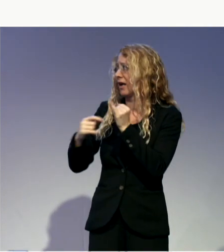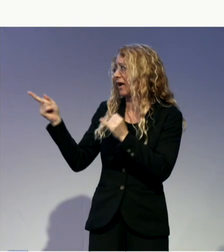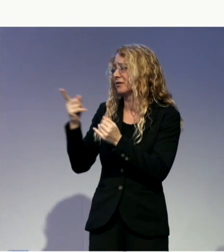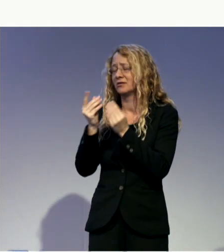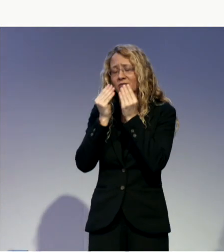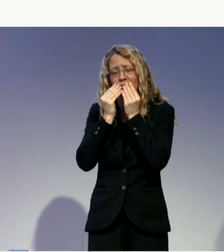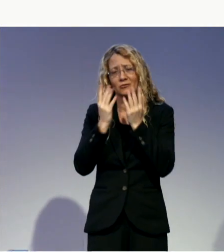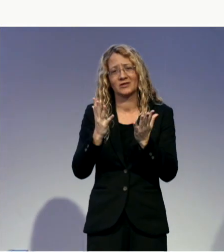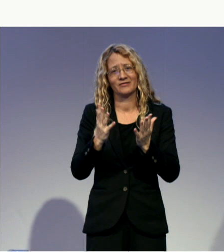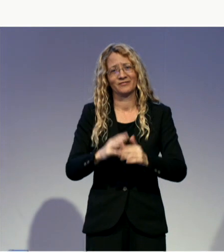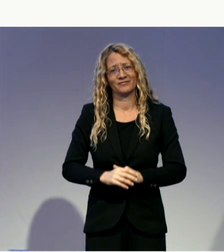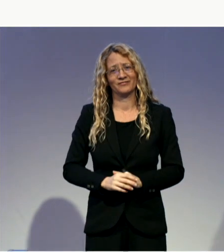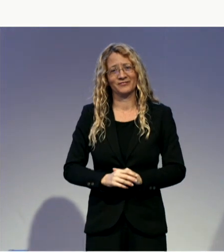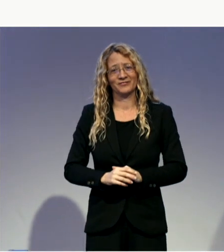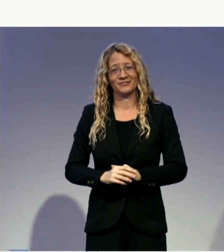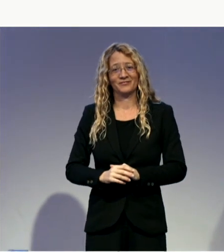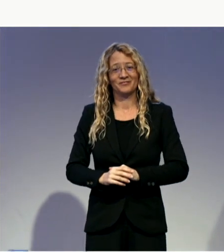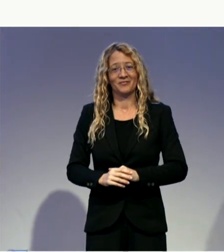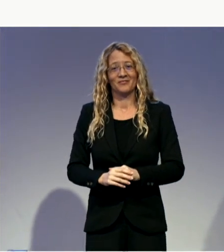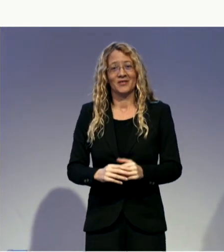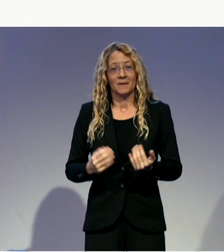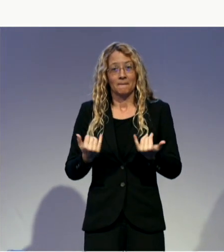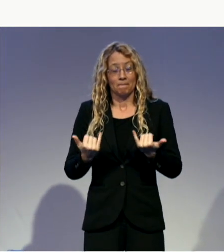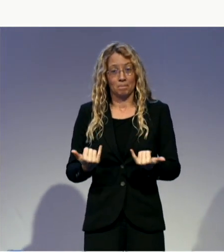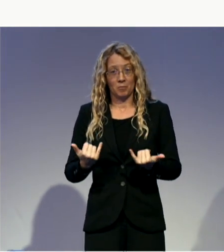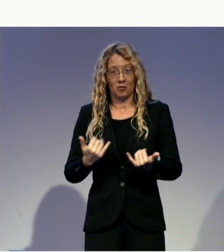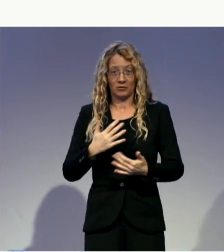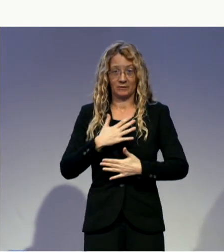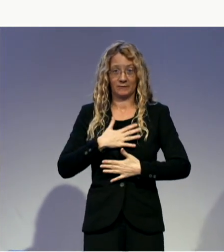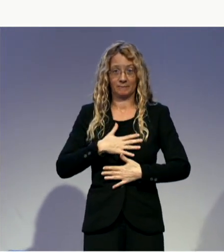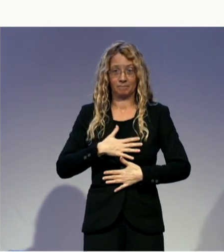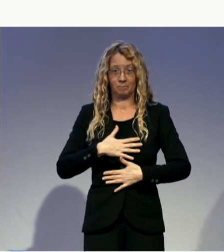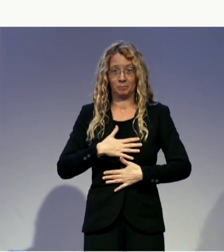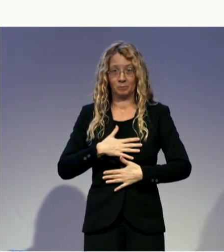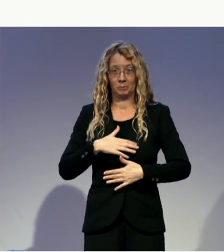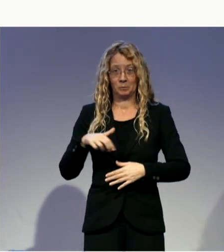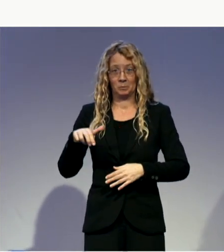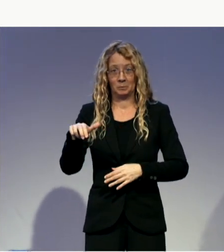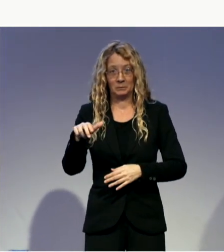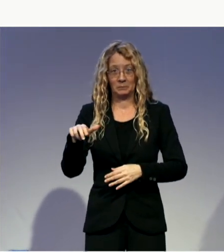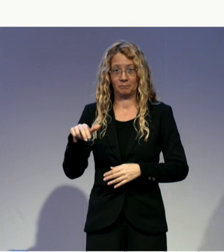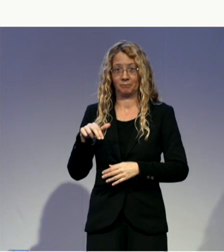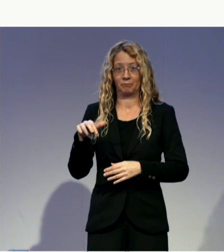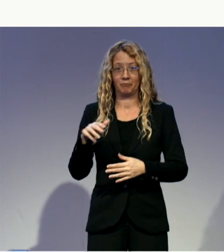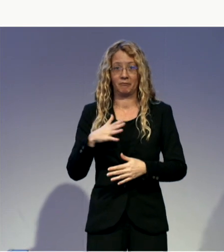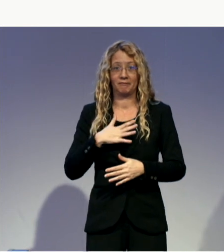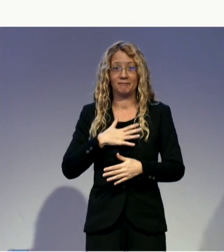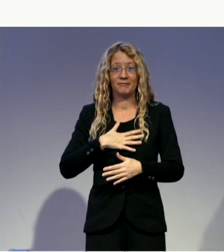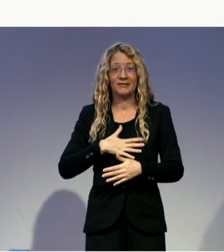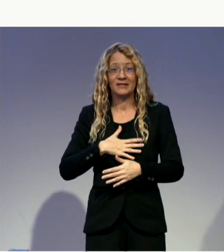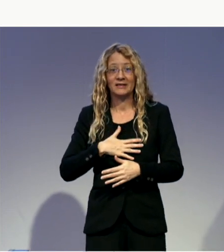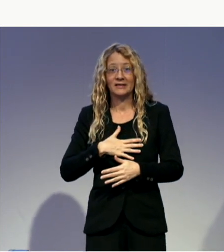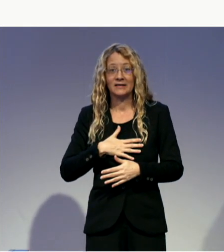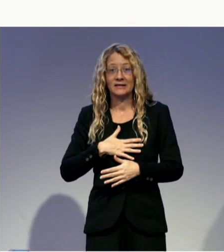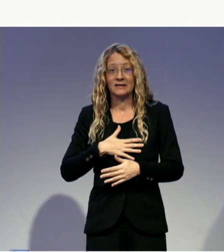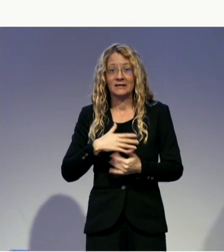listen, I'm going to have to run. I got to catch a plane back to Ireland, 3 planes to get home. There is no such thing as a direct flight at this time. But before